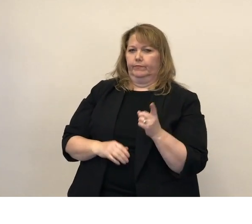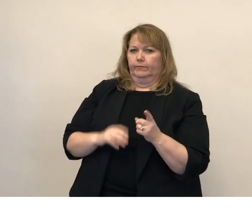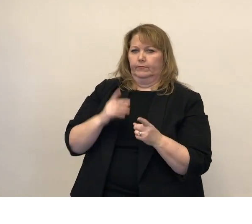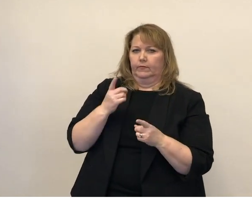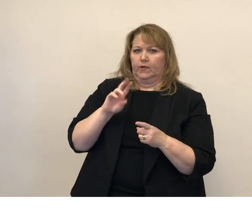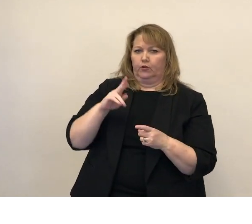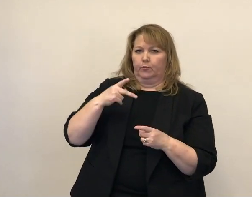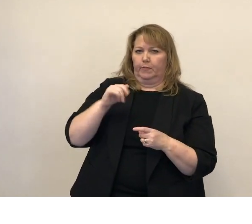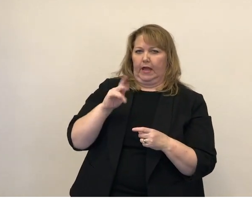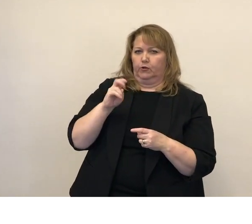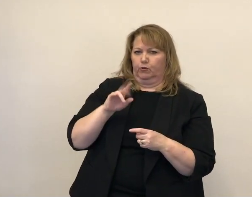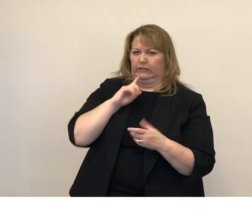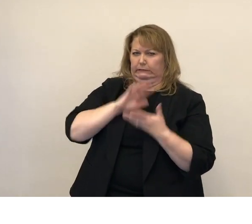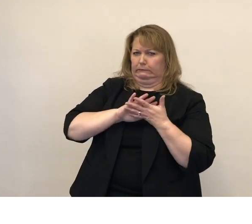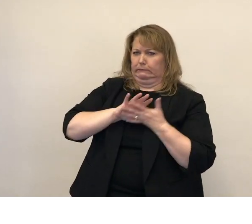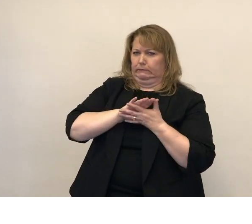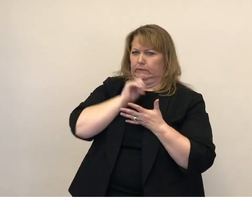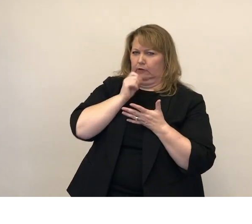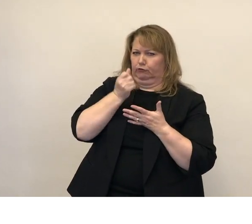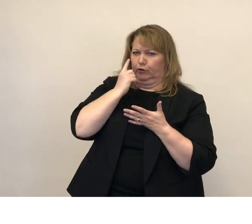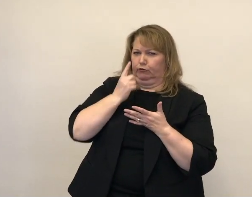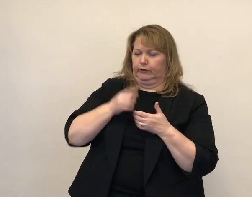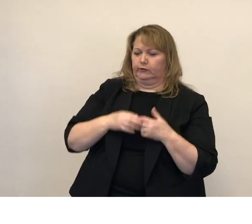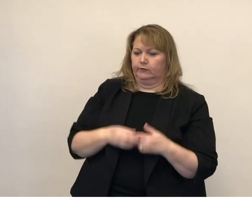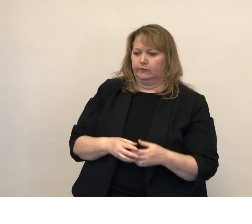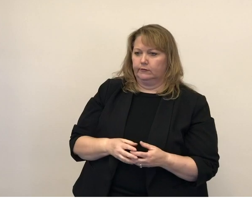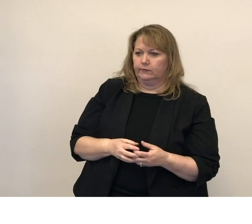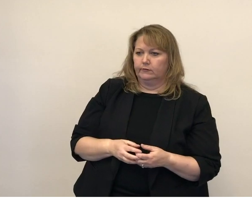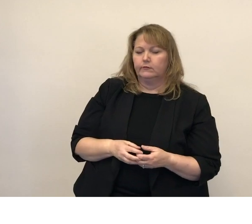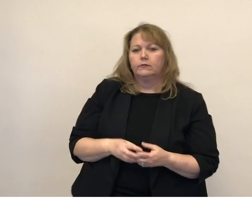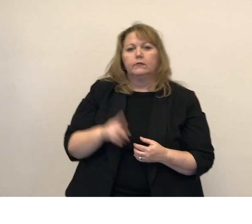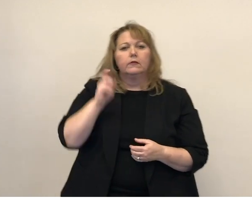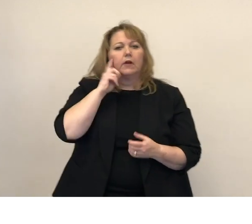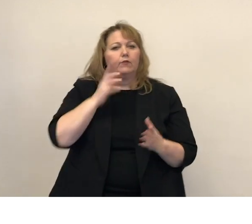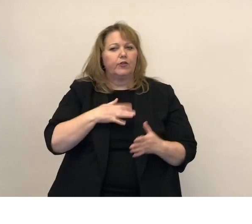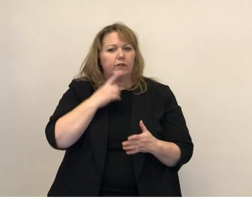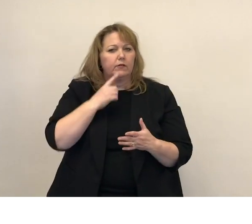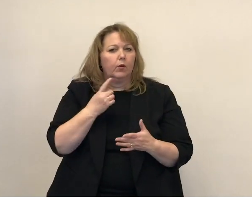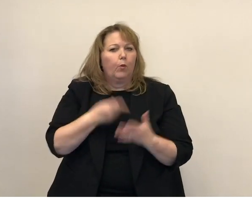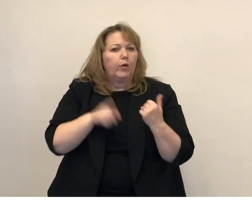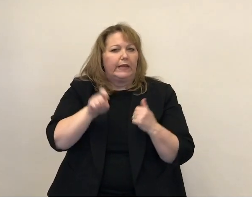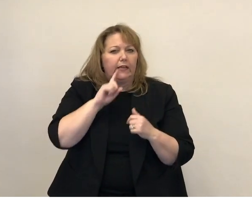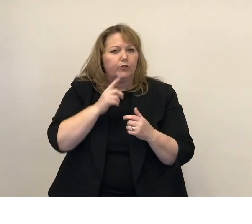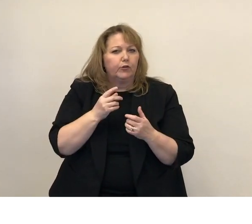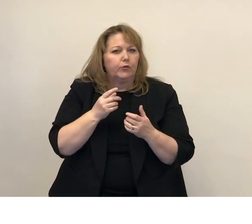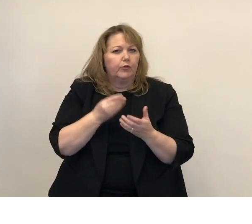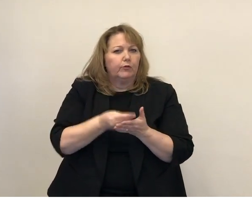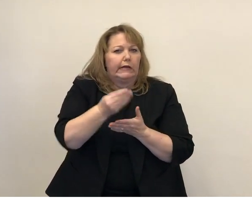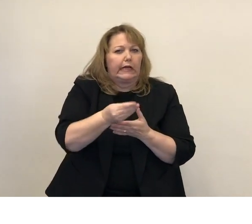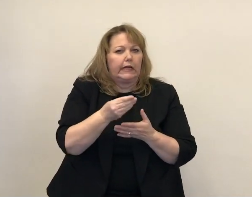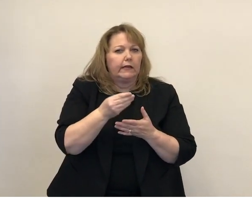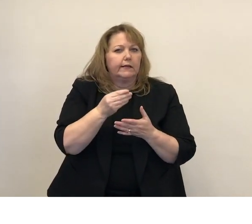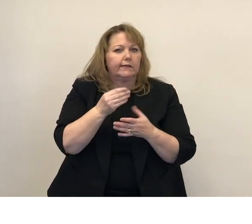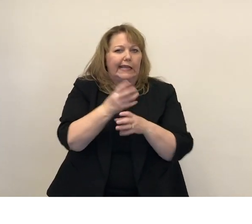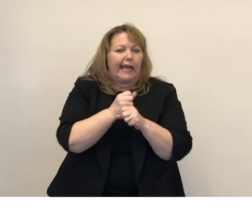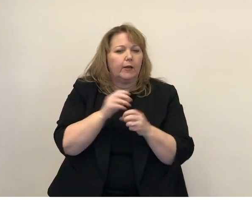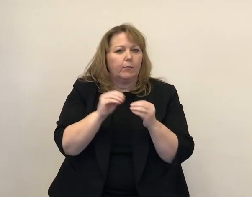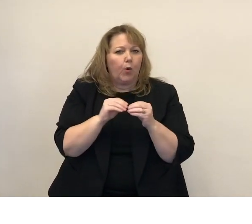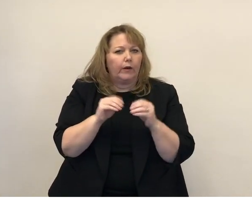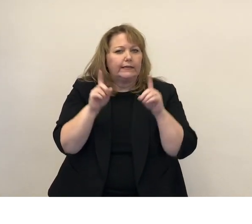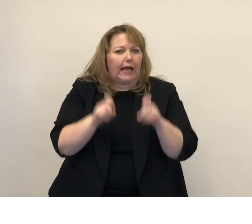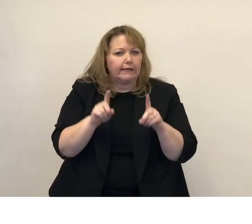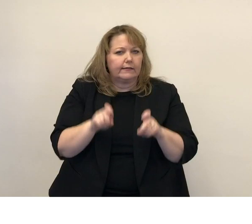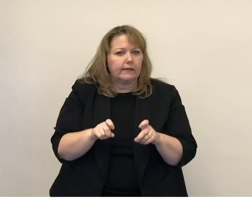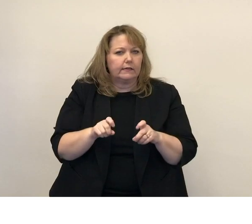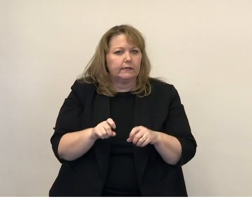second How much more one. testing do you think we need? What can we do to procure more testing? I think that was kind of summed it up. Yeah. And how much more